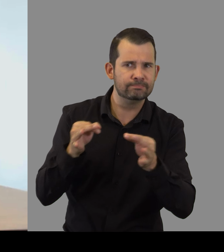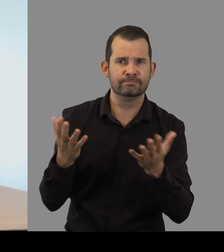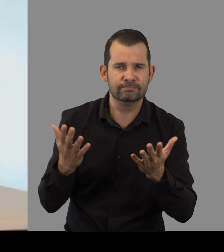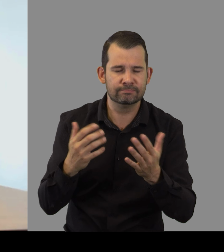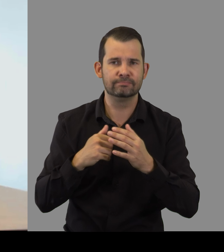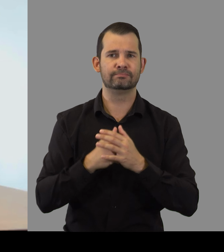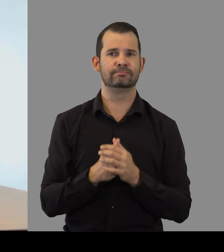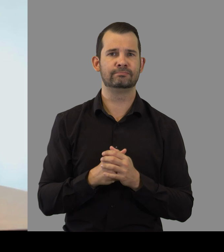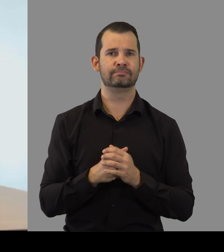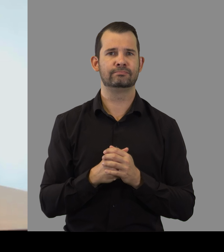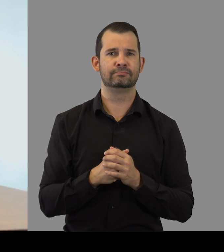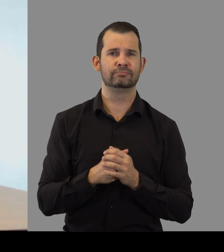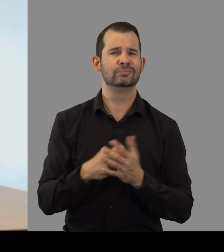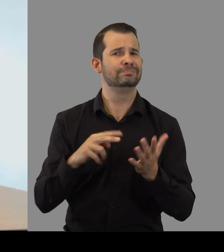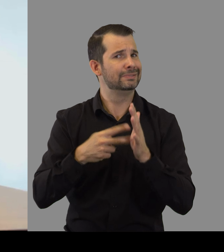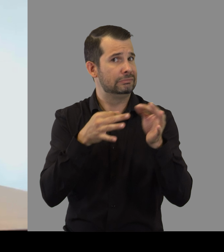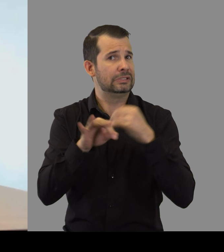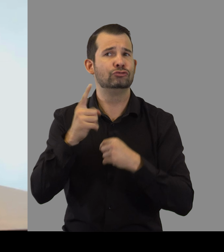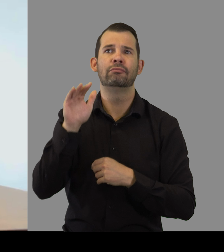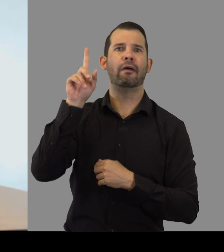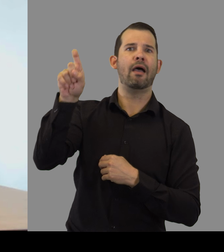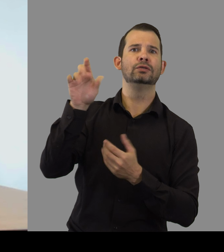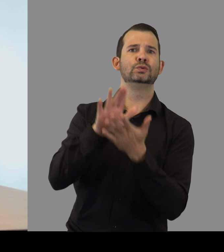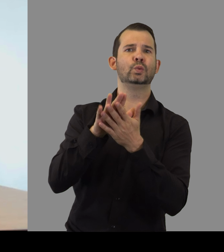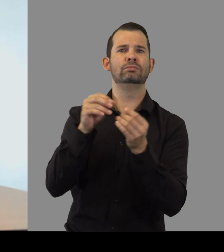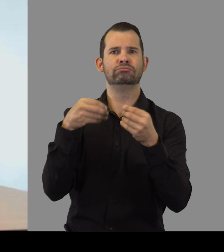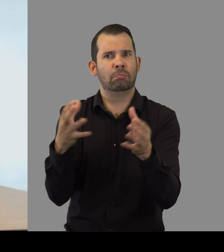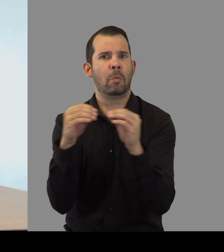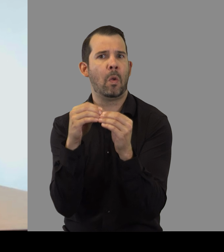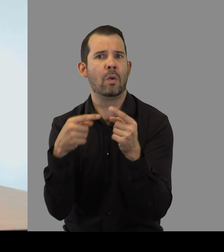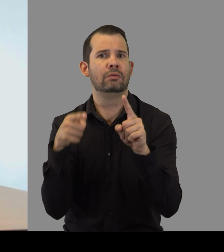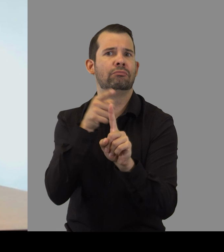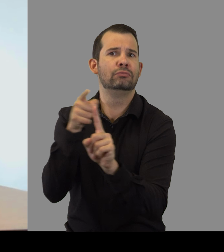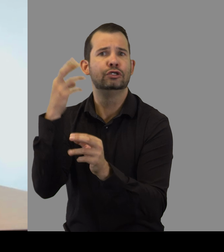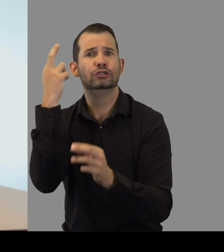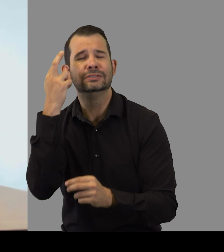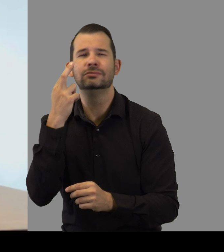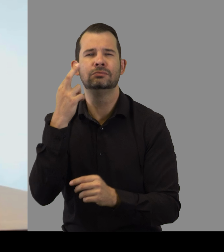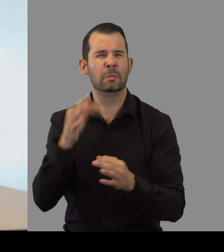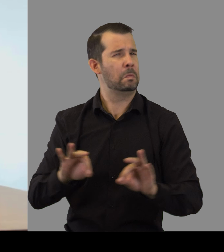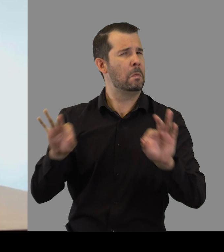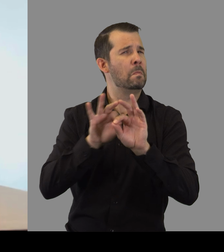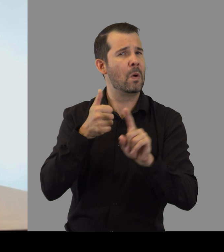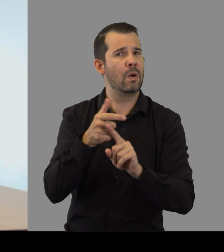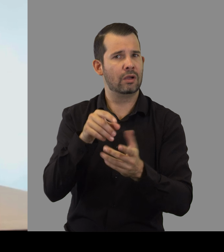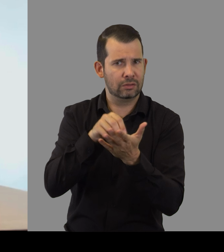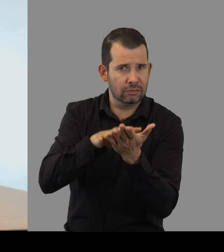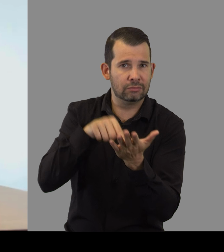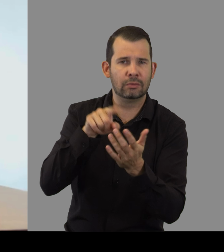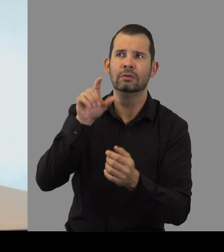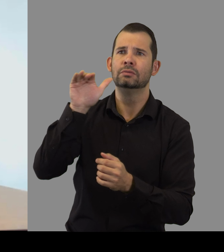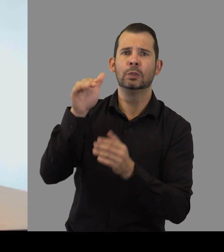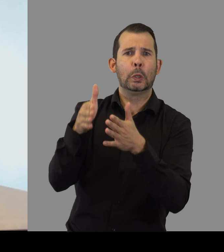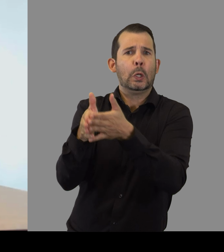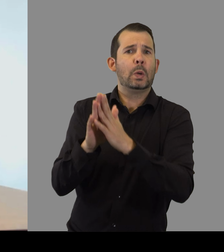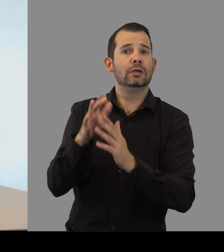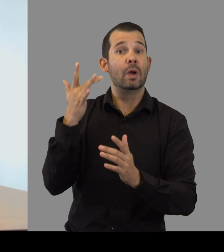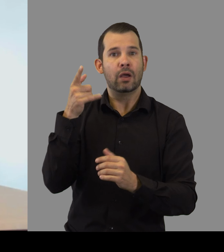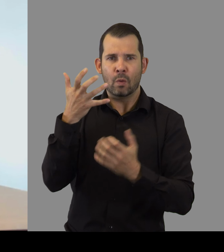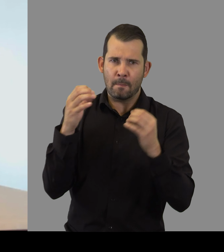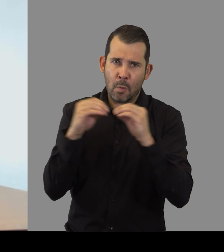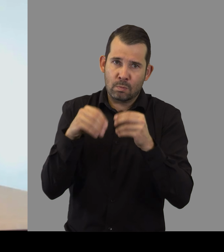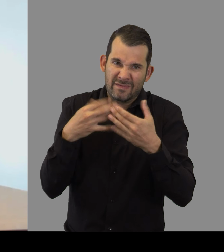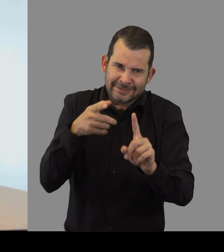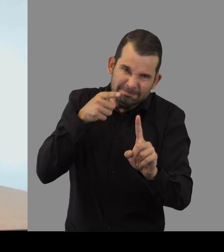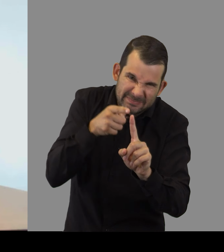more detailed persons. So instead of just asking the school to provide more specific reasons, it's important to put that in writing